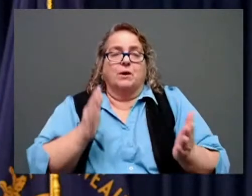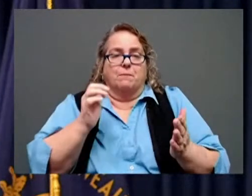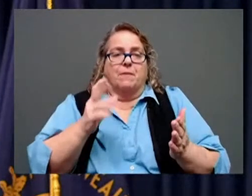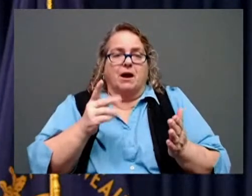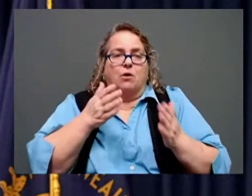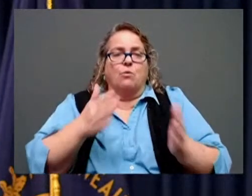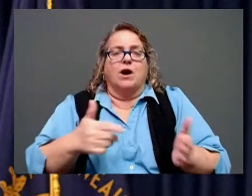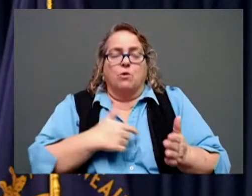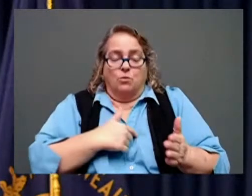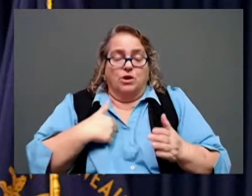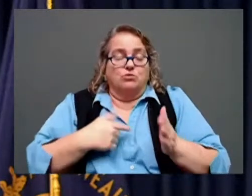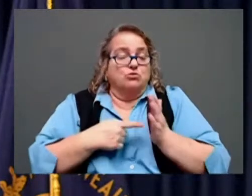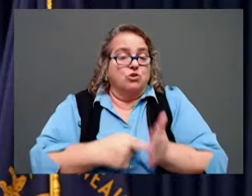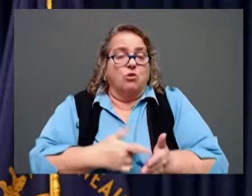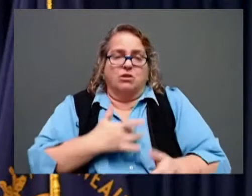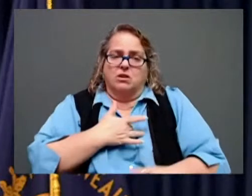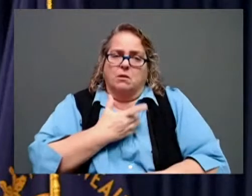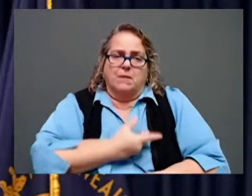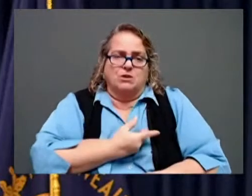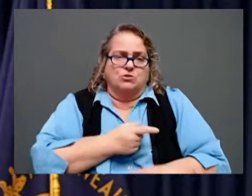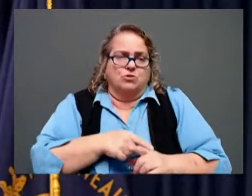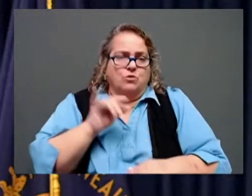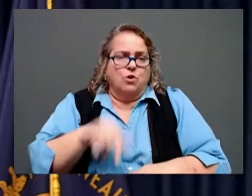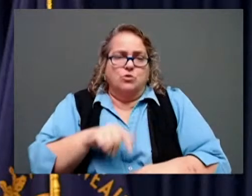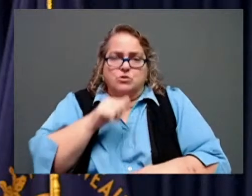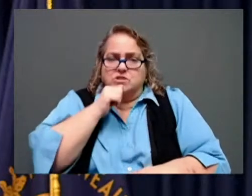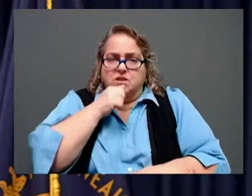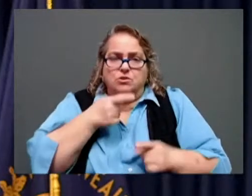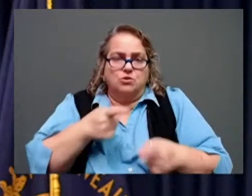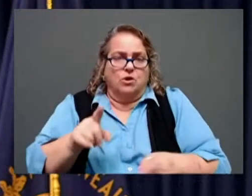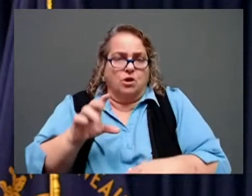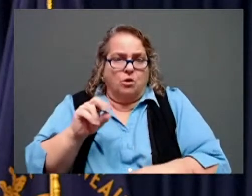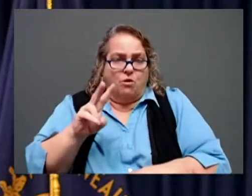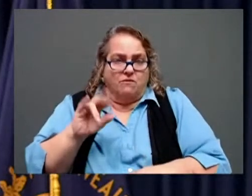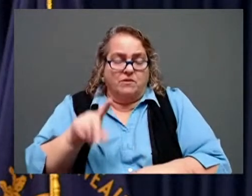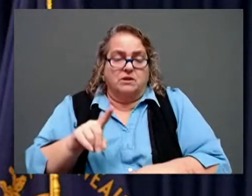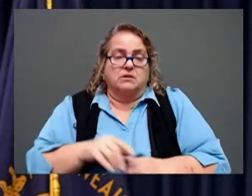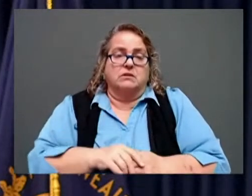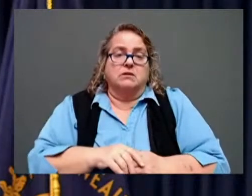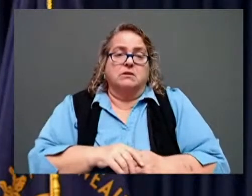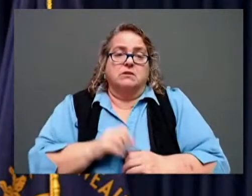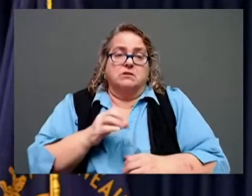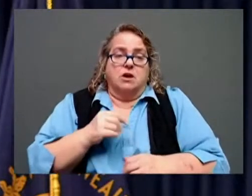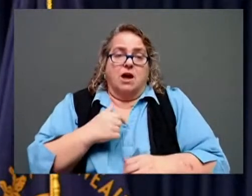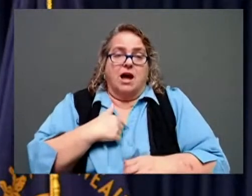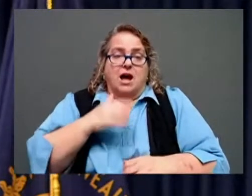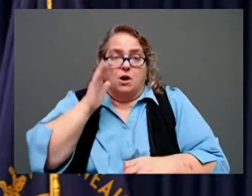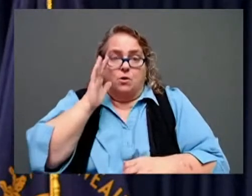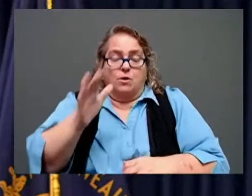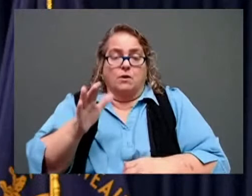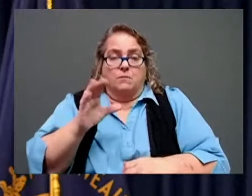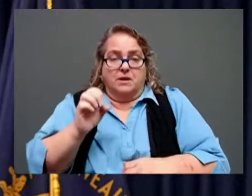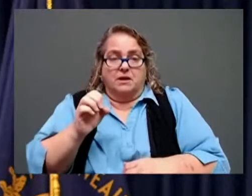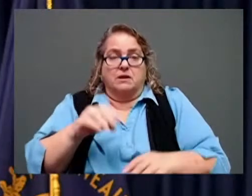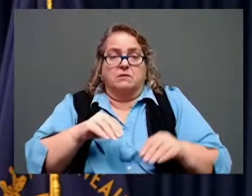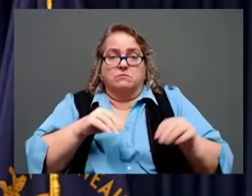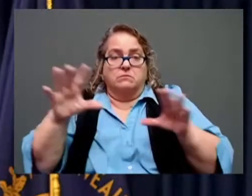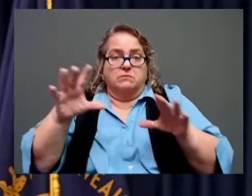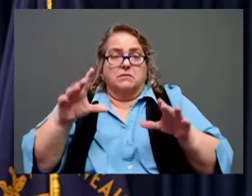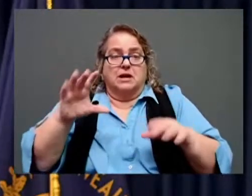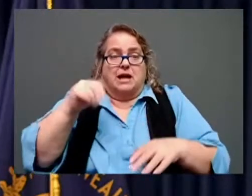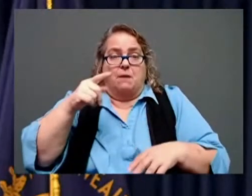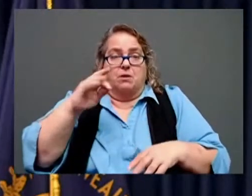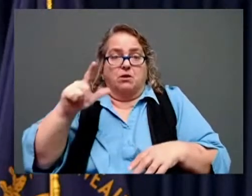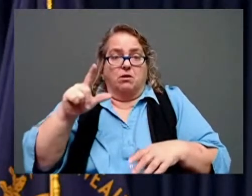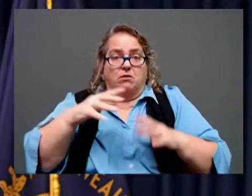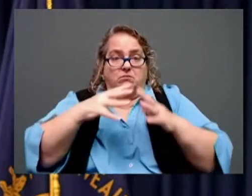compassion to those suffering during COVID. So I'll be lighting the Capitol Dome to the extent you can see it